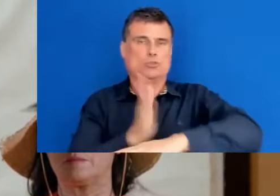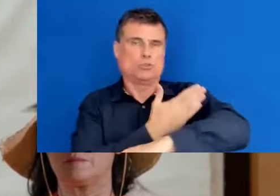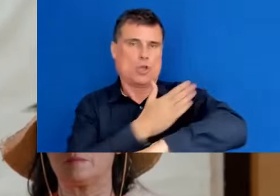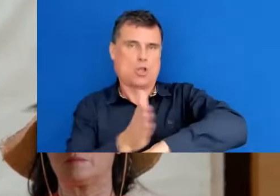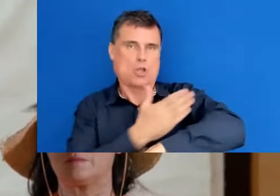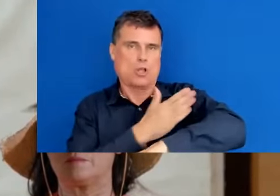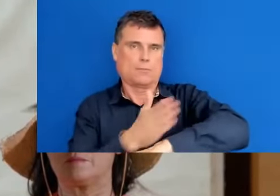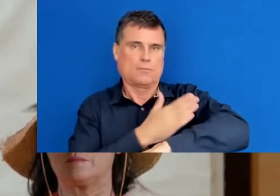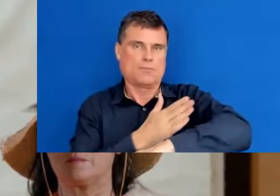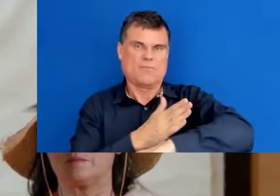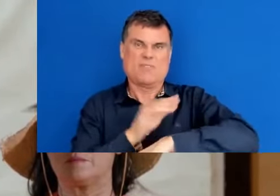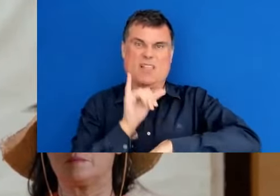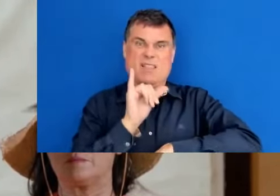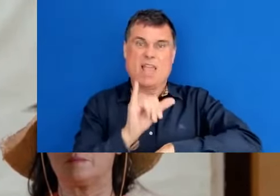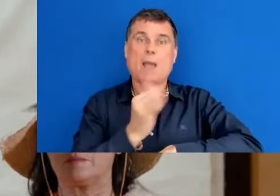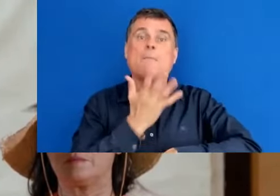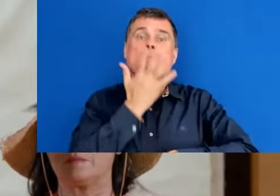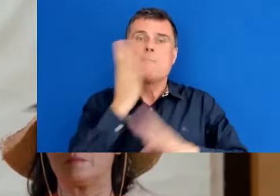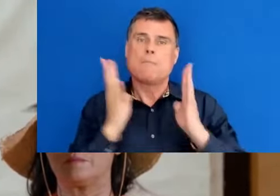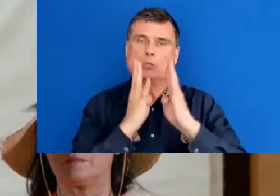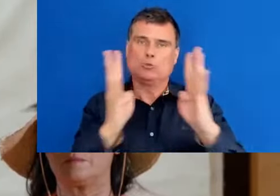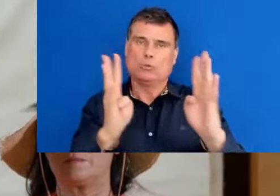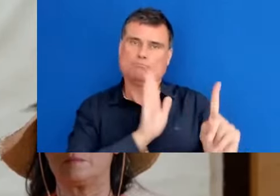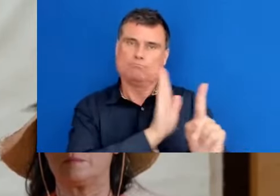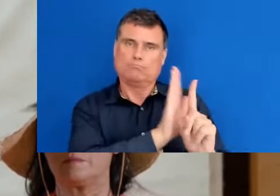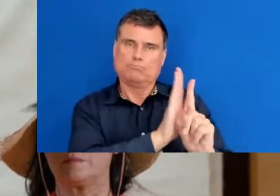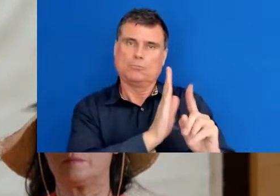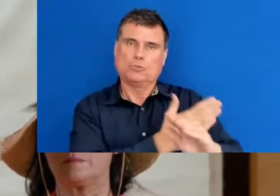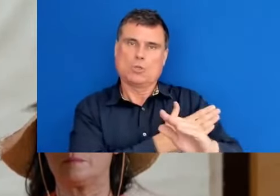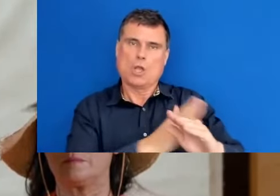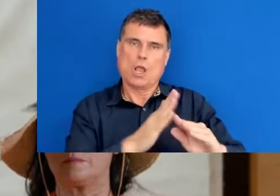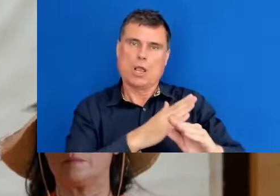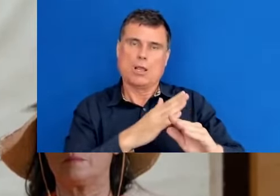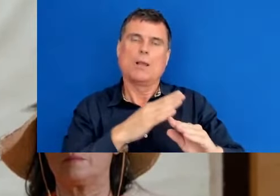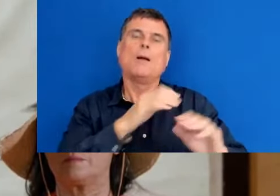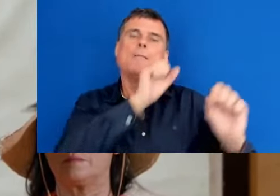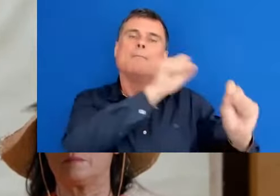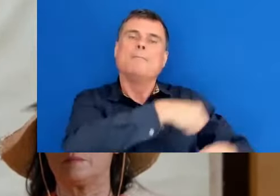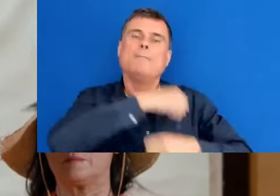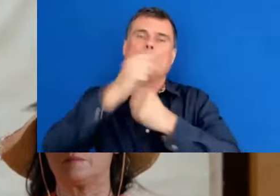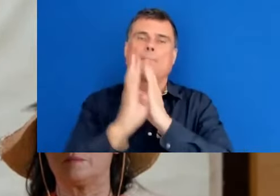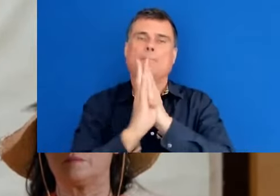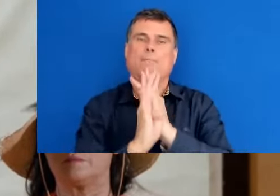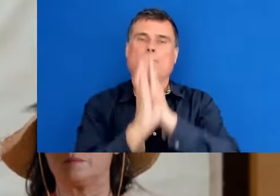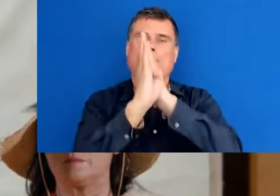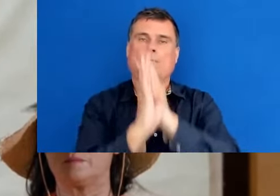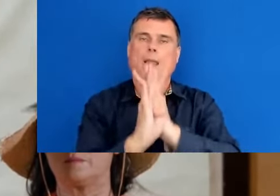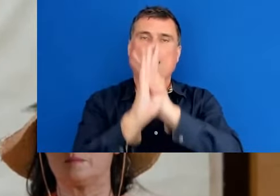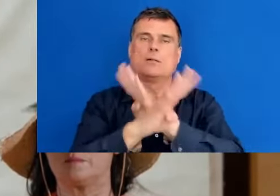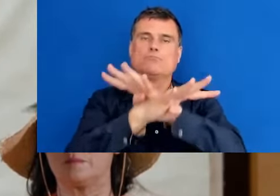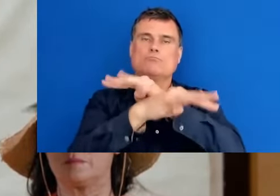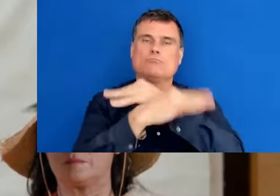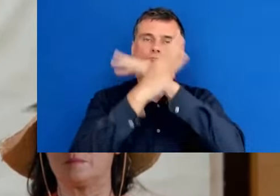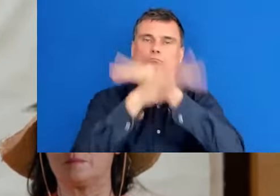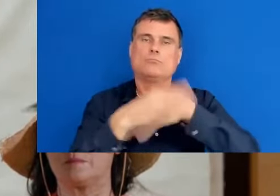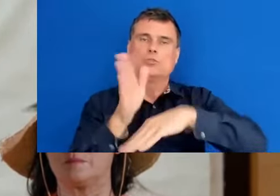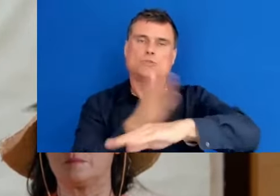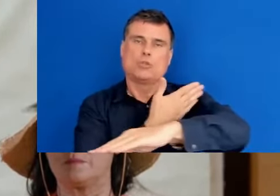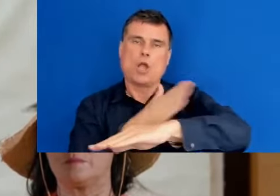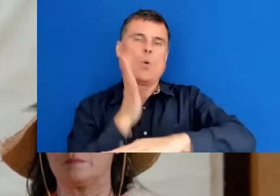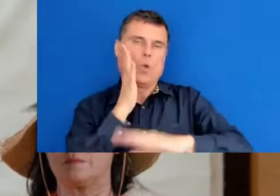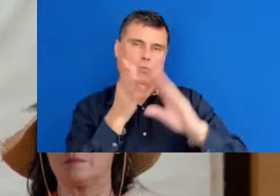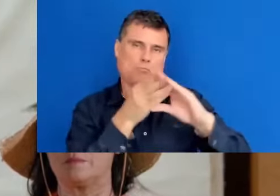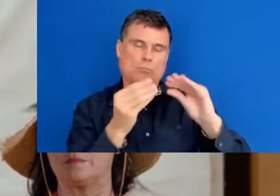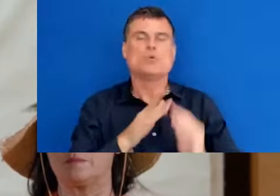song. It's a song that we sing when we're entering a new community to let people know that we're coming with good